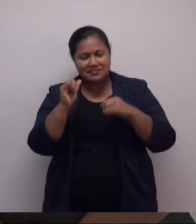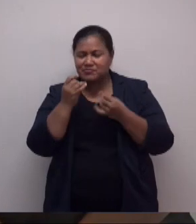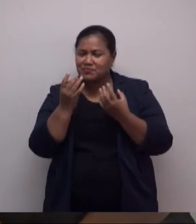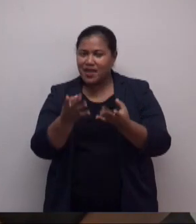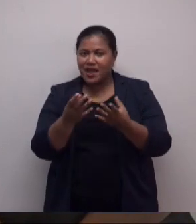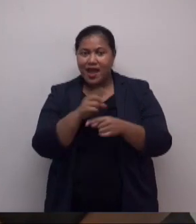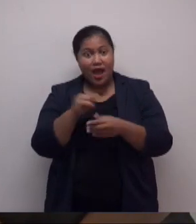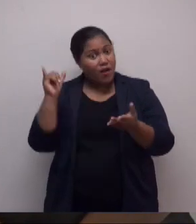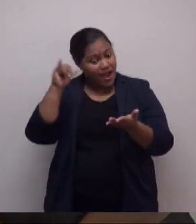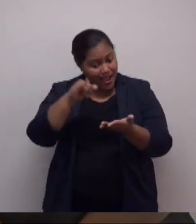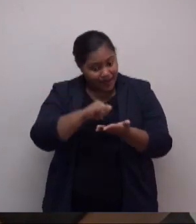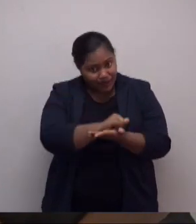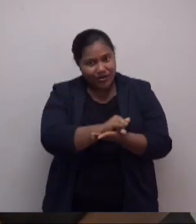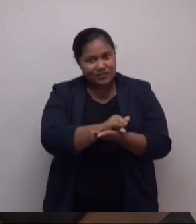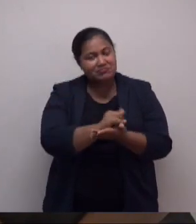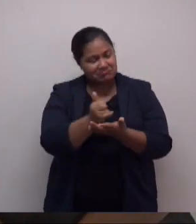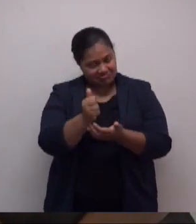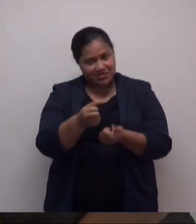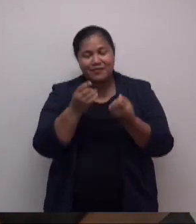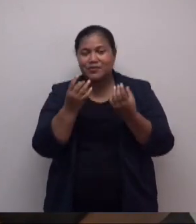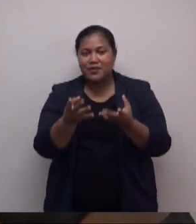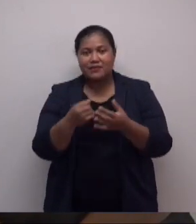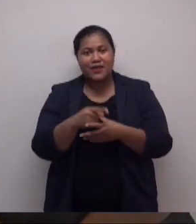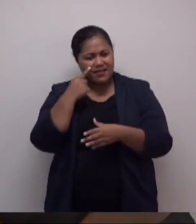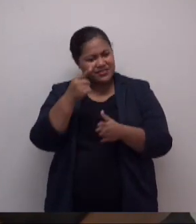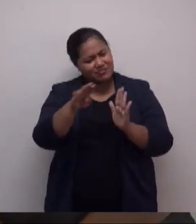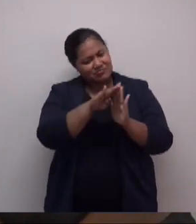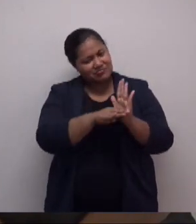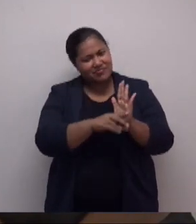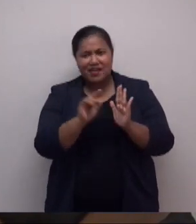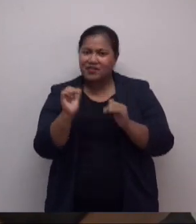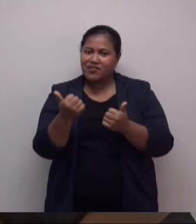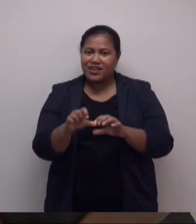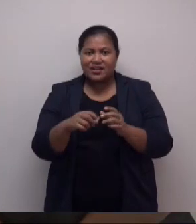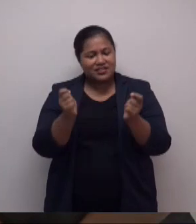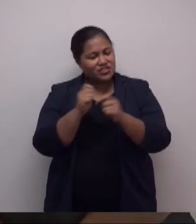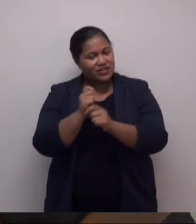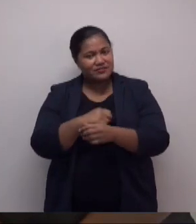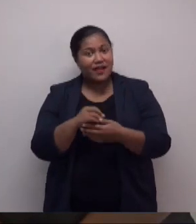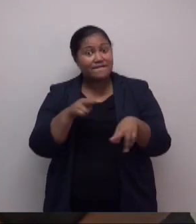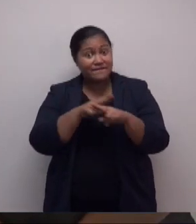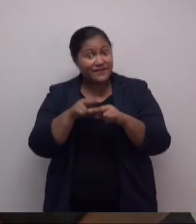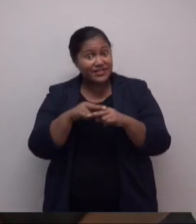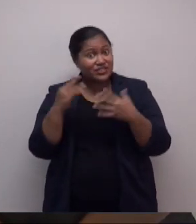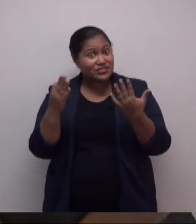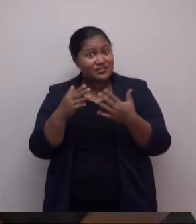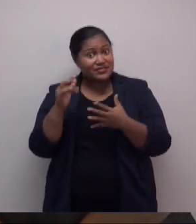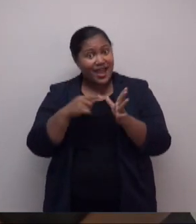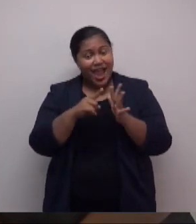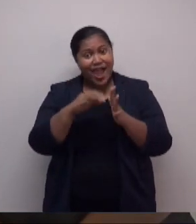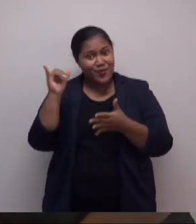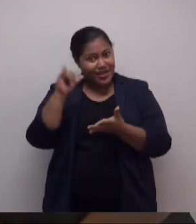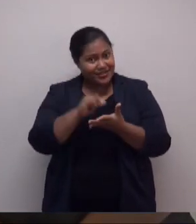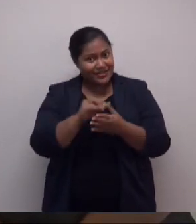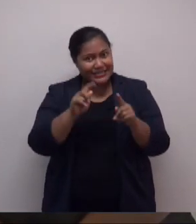airports are adapted. I've seen the protocols firsthand. The Fiji Airways team have been awaiting this